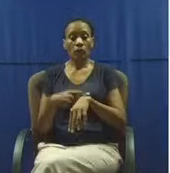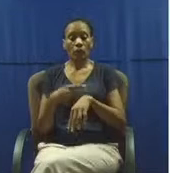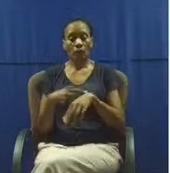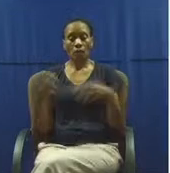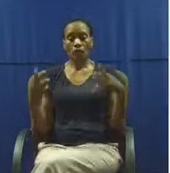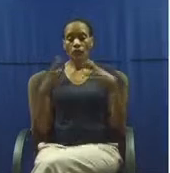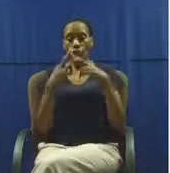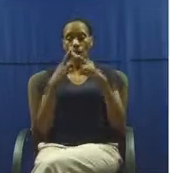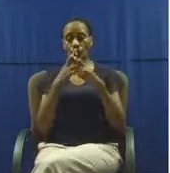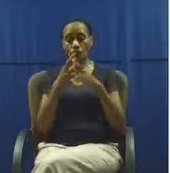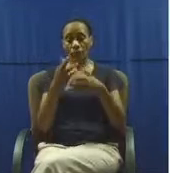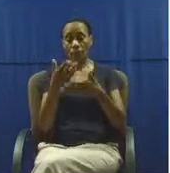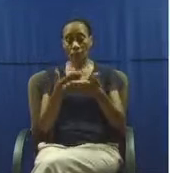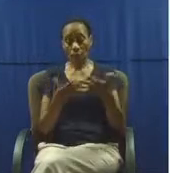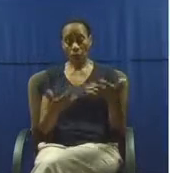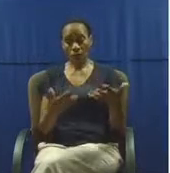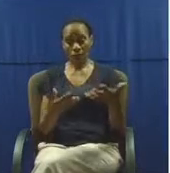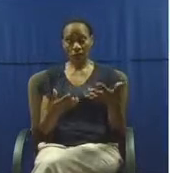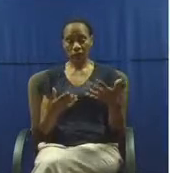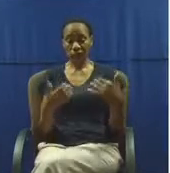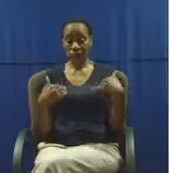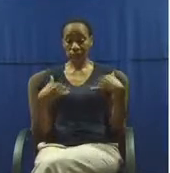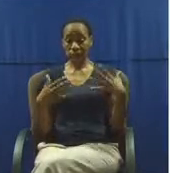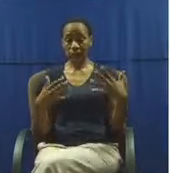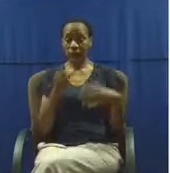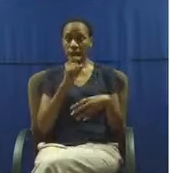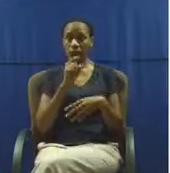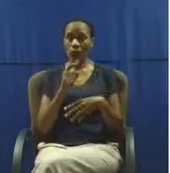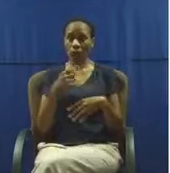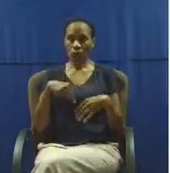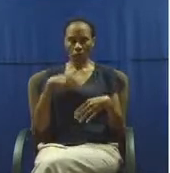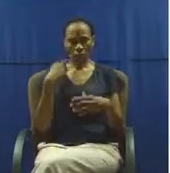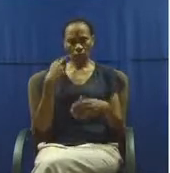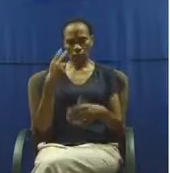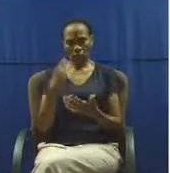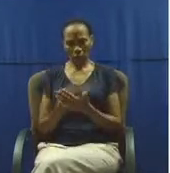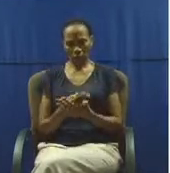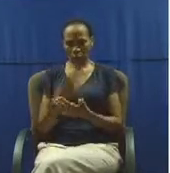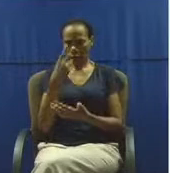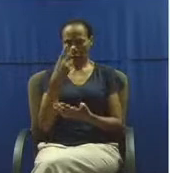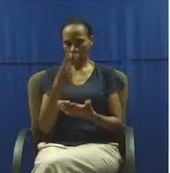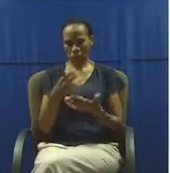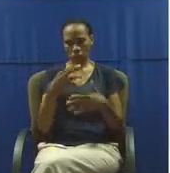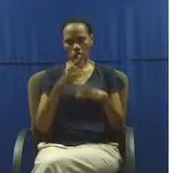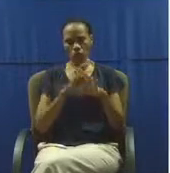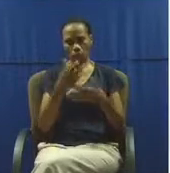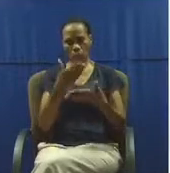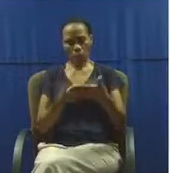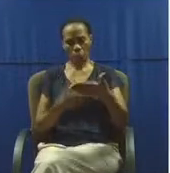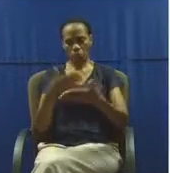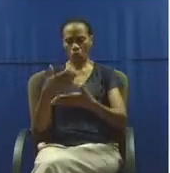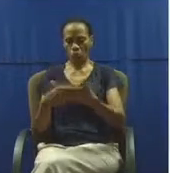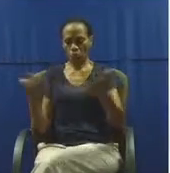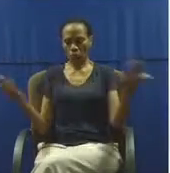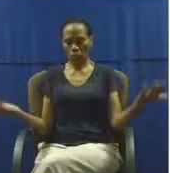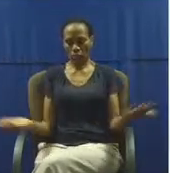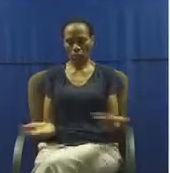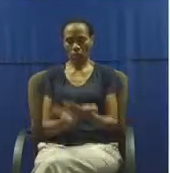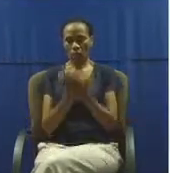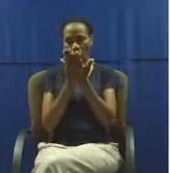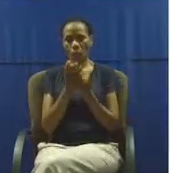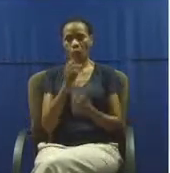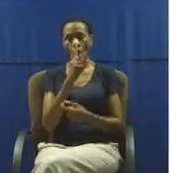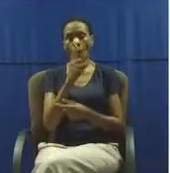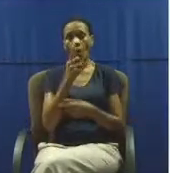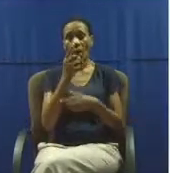will be globular reporting, which enables us to see everything on one sheet of paper. Now,